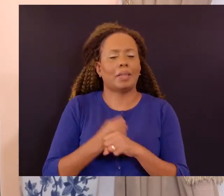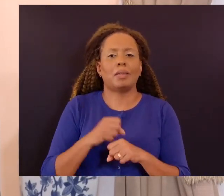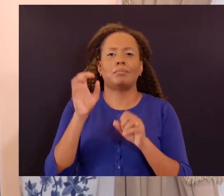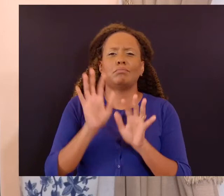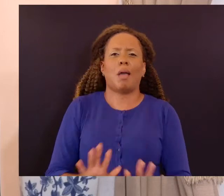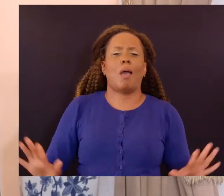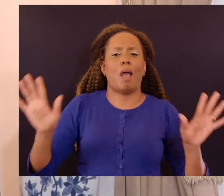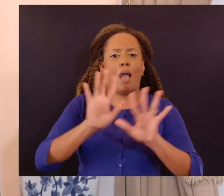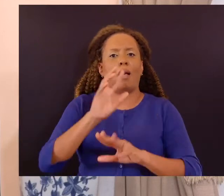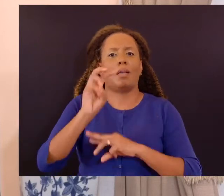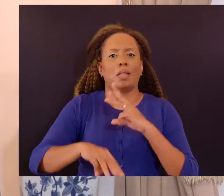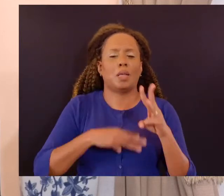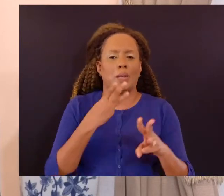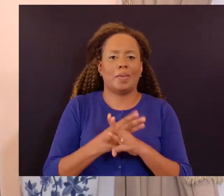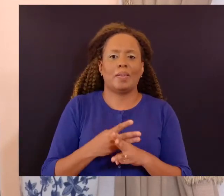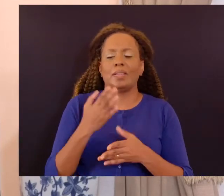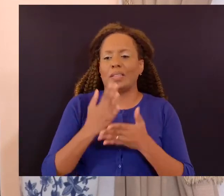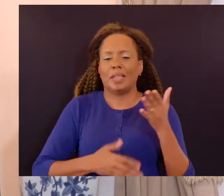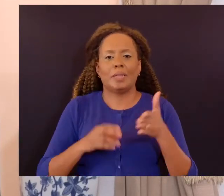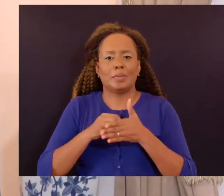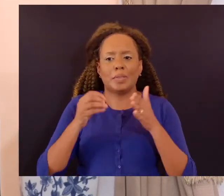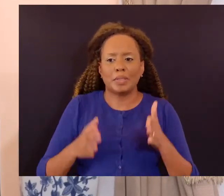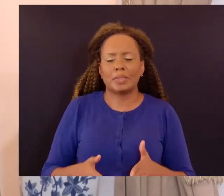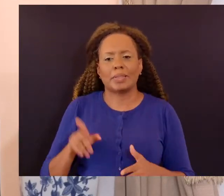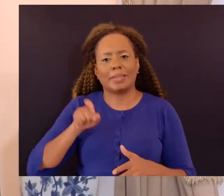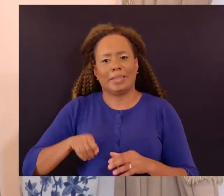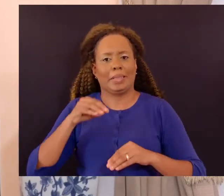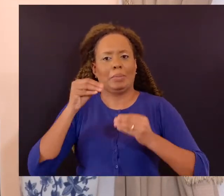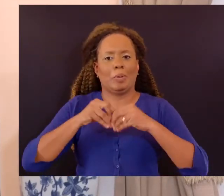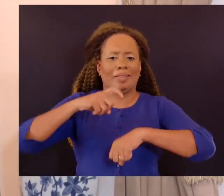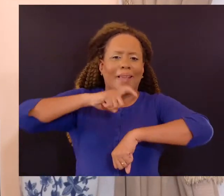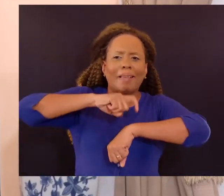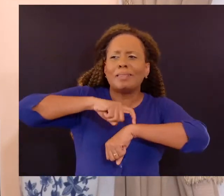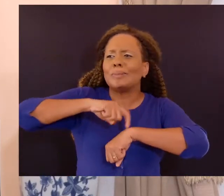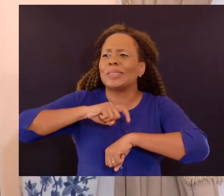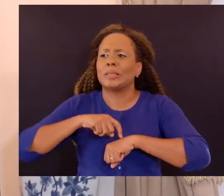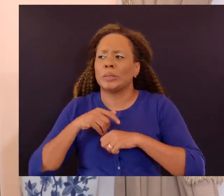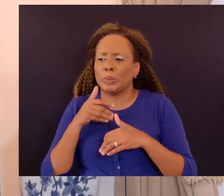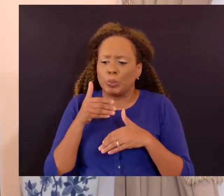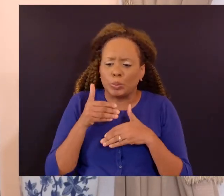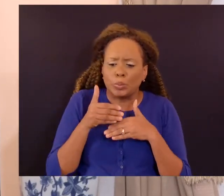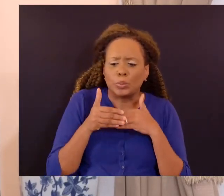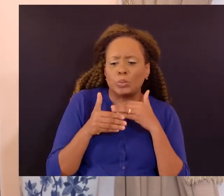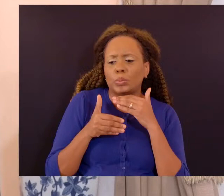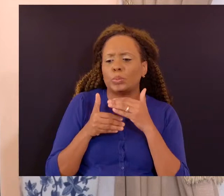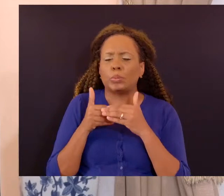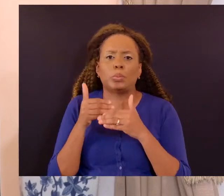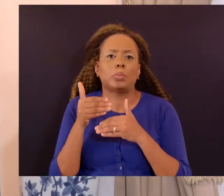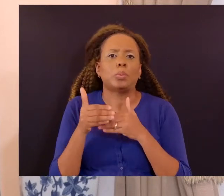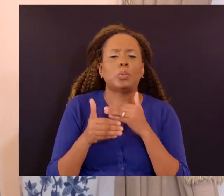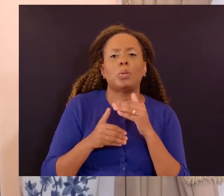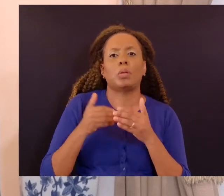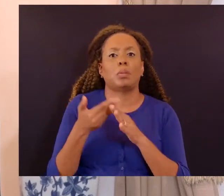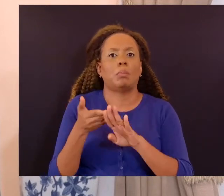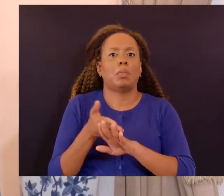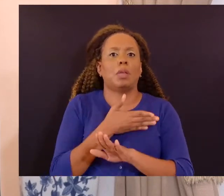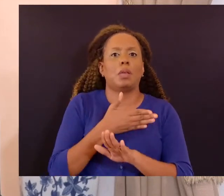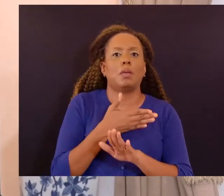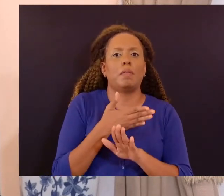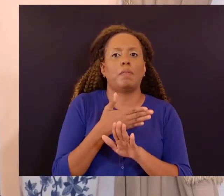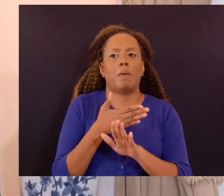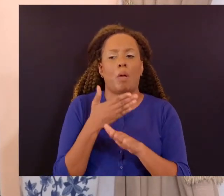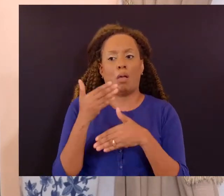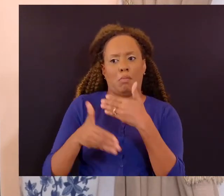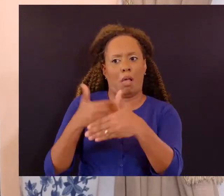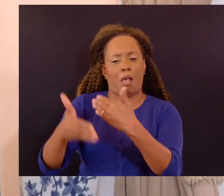world, students are opting to take a bit more time before they move on to the next level. I've shared with the others, I